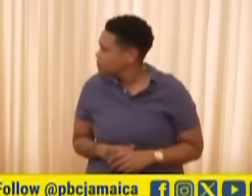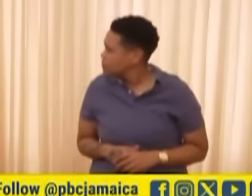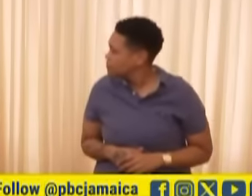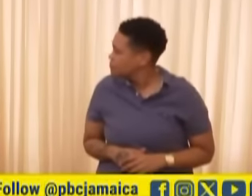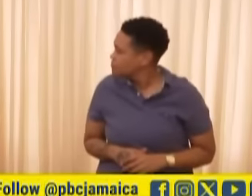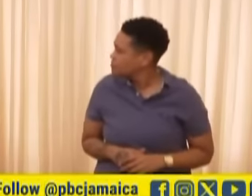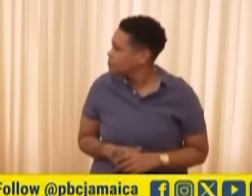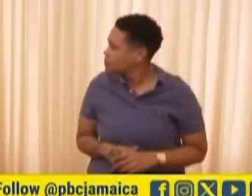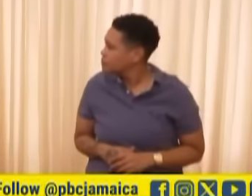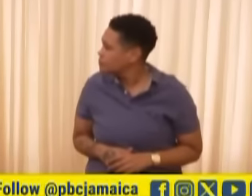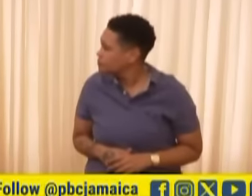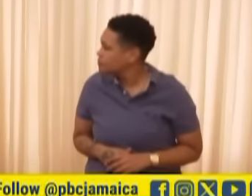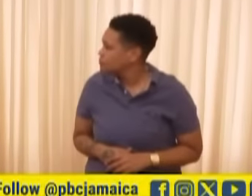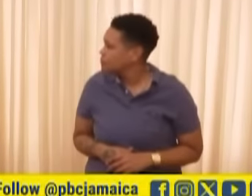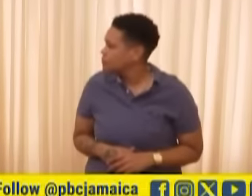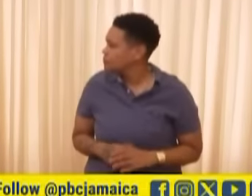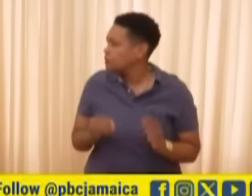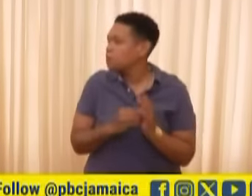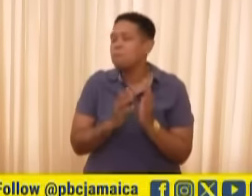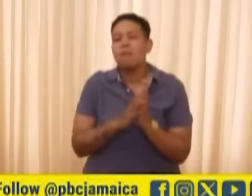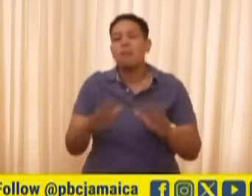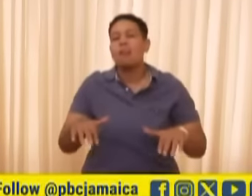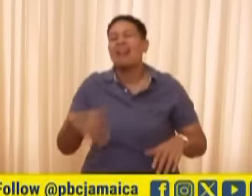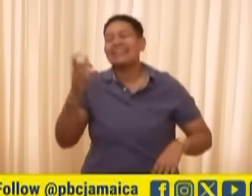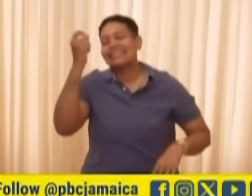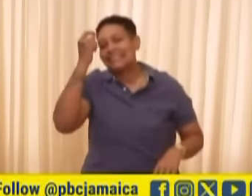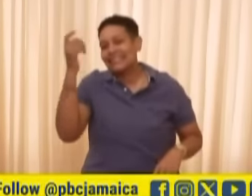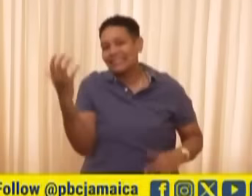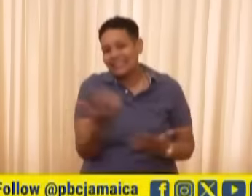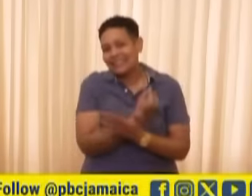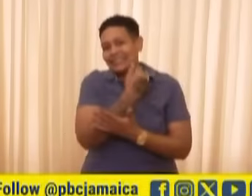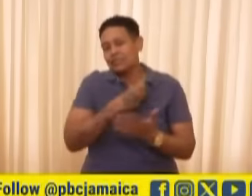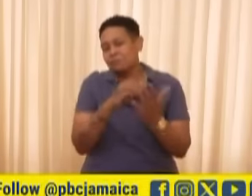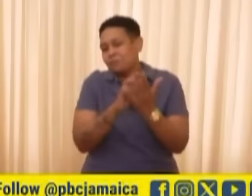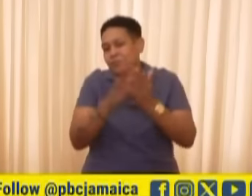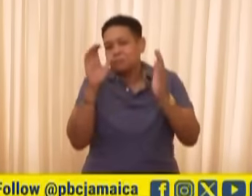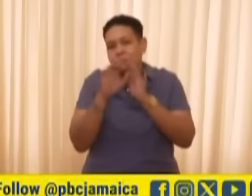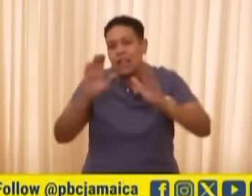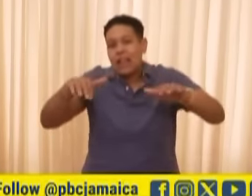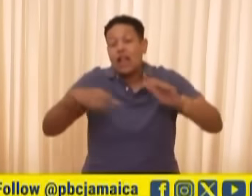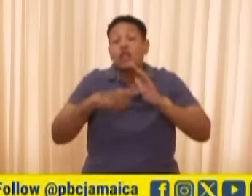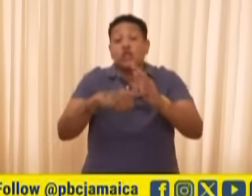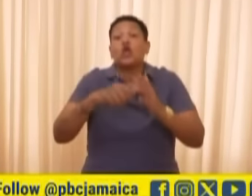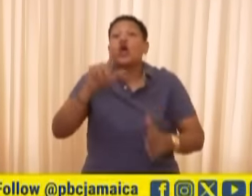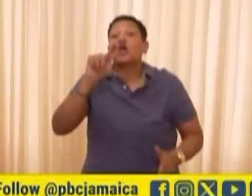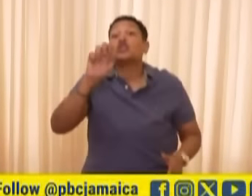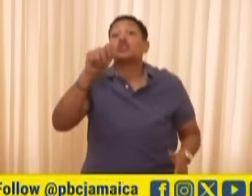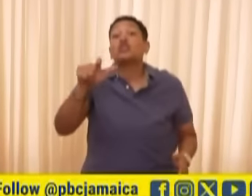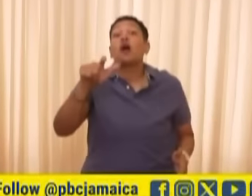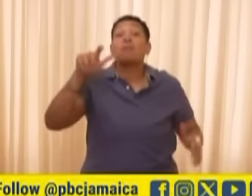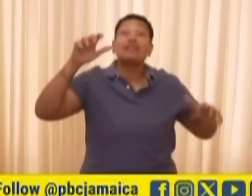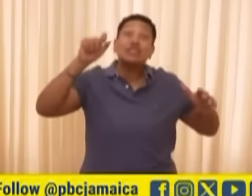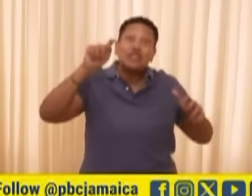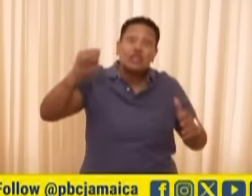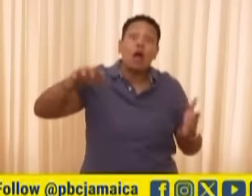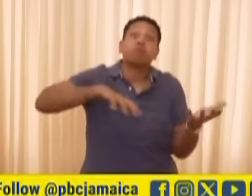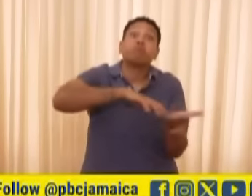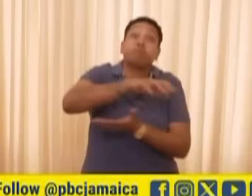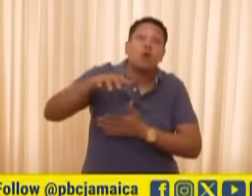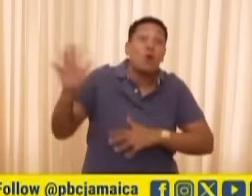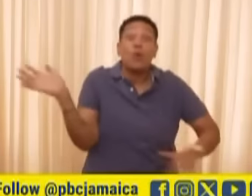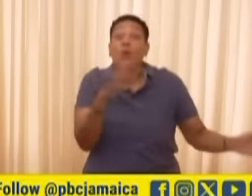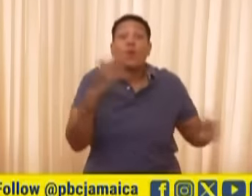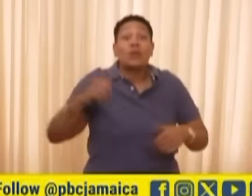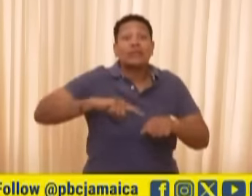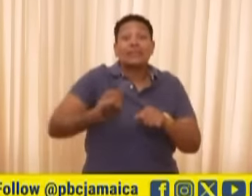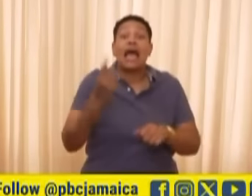If I got it in, probably not. But it shows that these tropical storm force winds are expected to start being